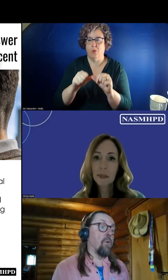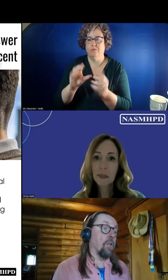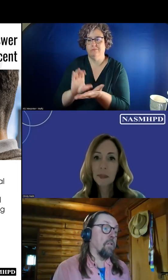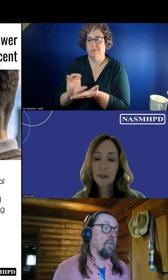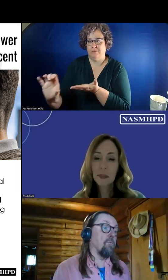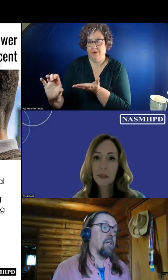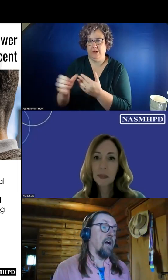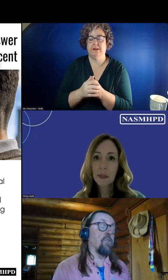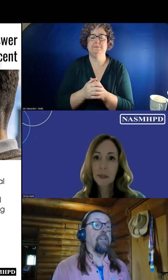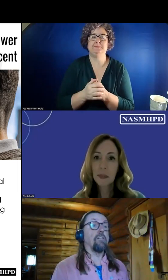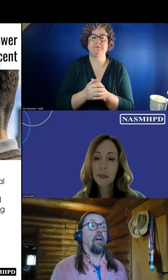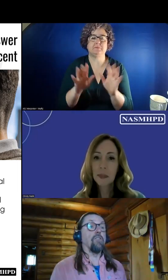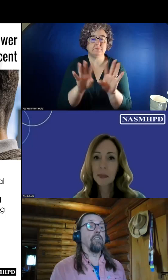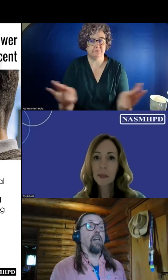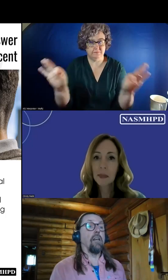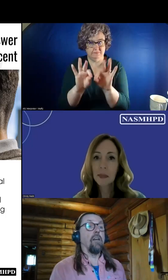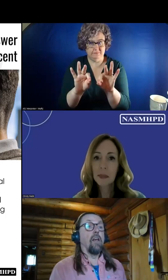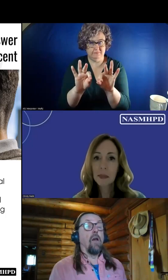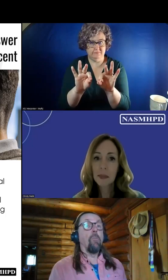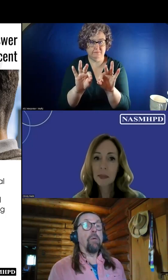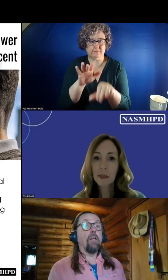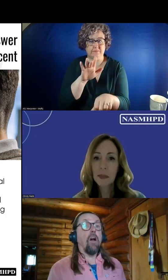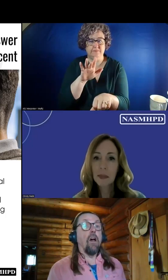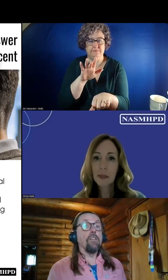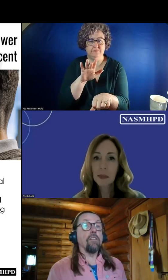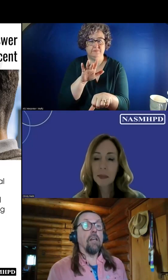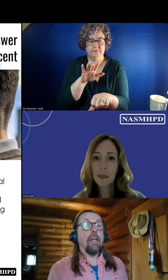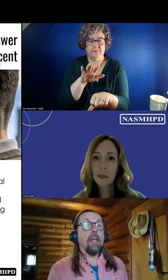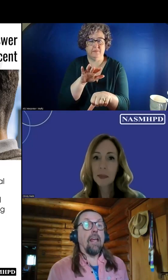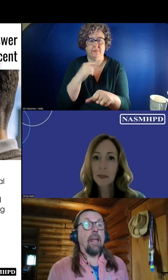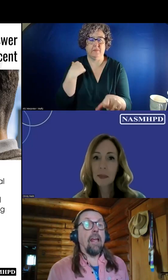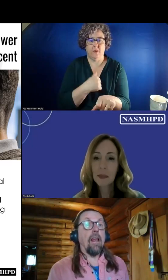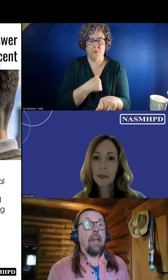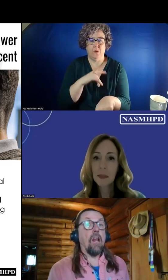It's important that we covered the entire state because